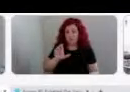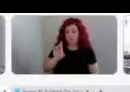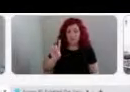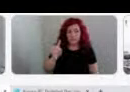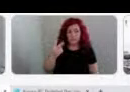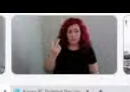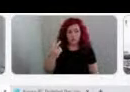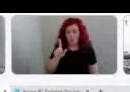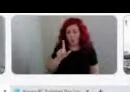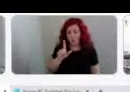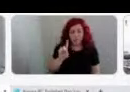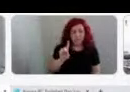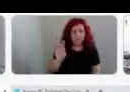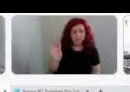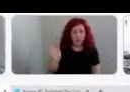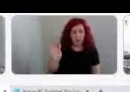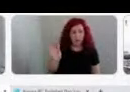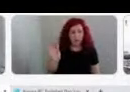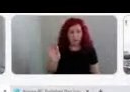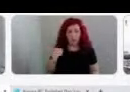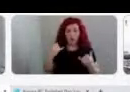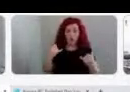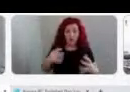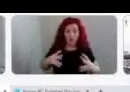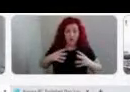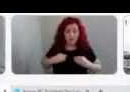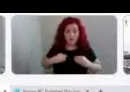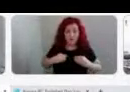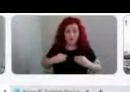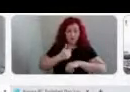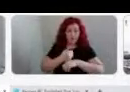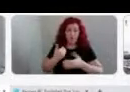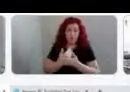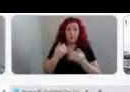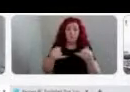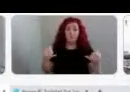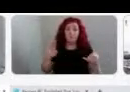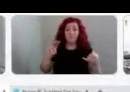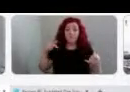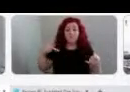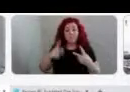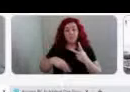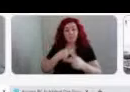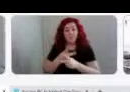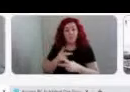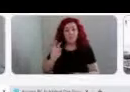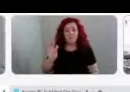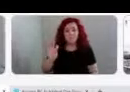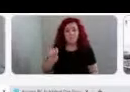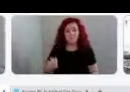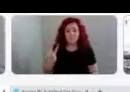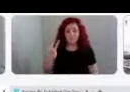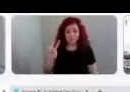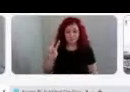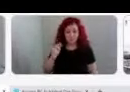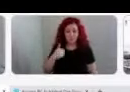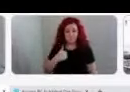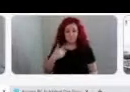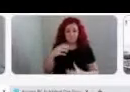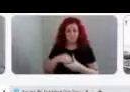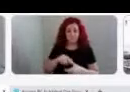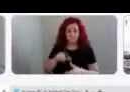ld9 under the currently accepted redistricting max maps version 9.2 i would be in ld